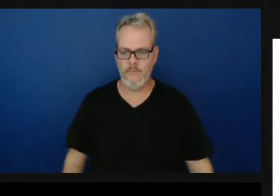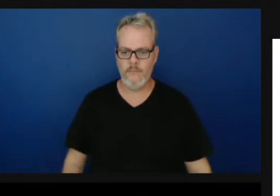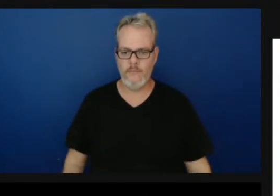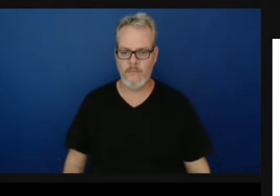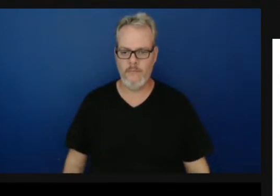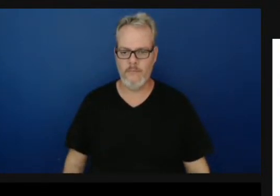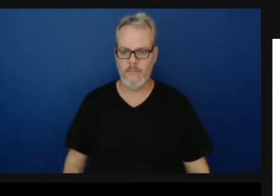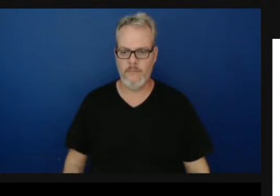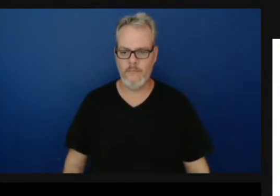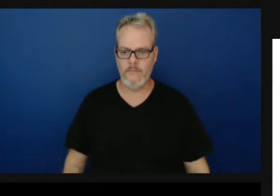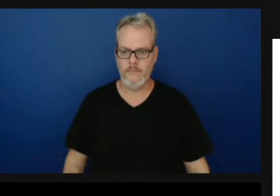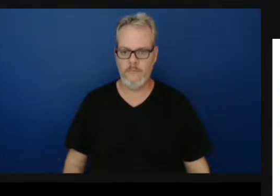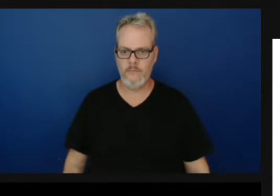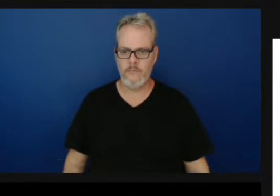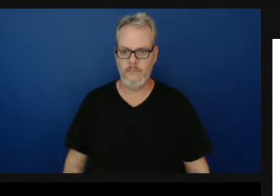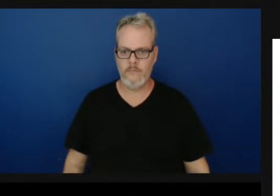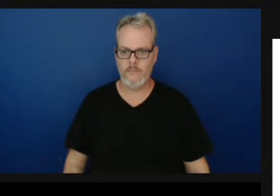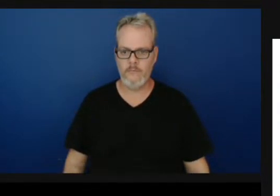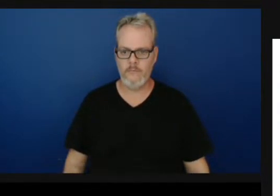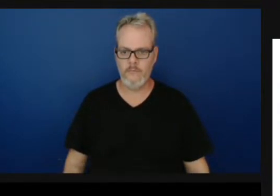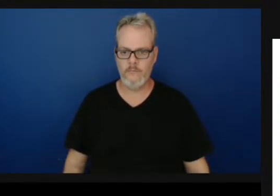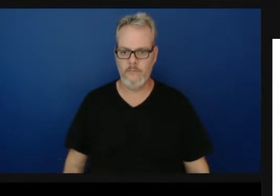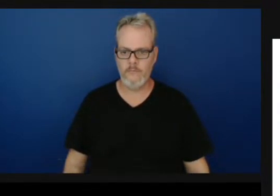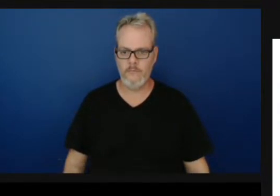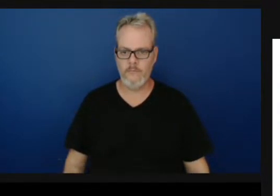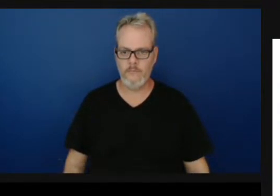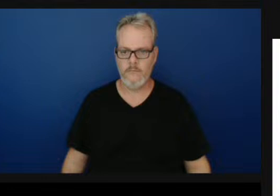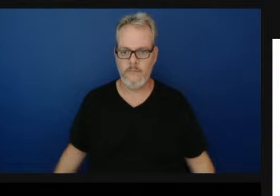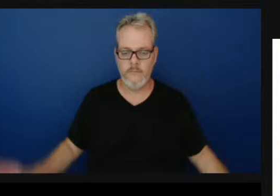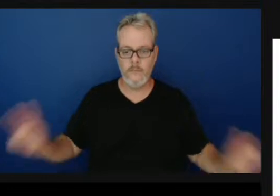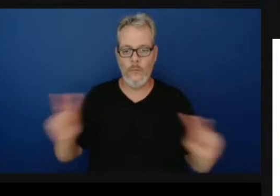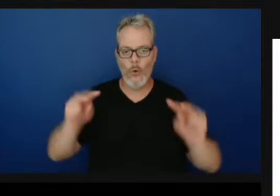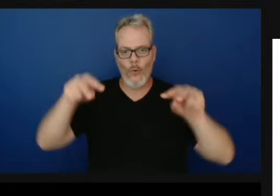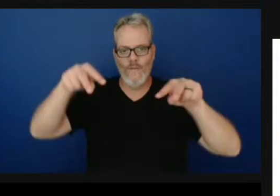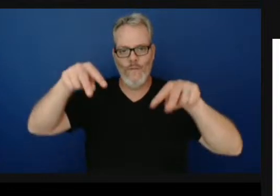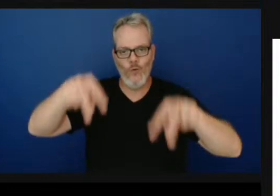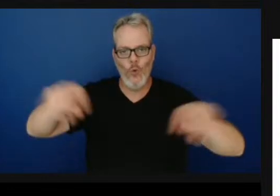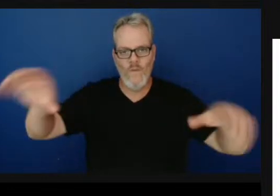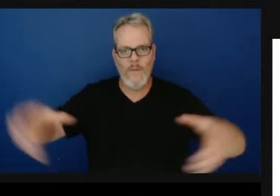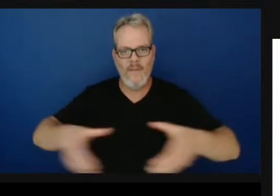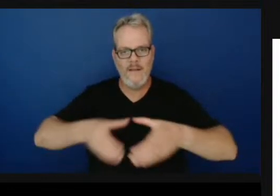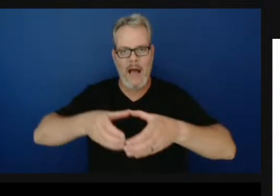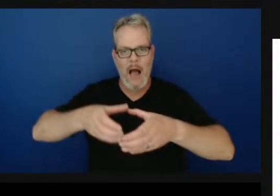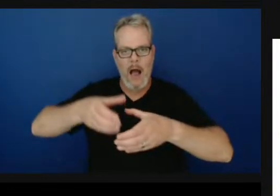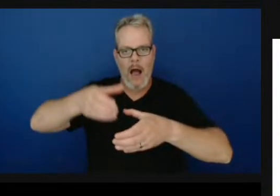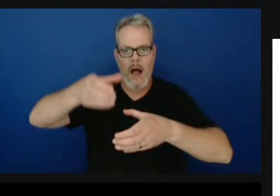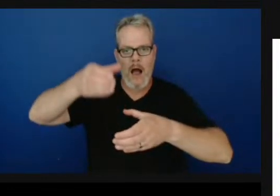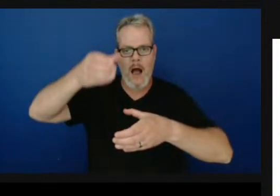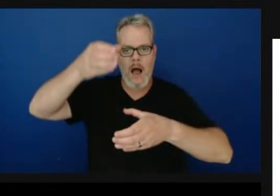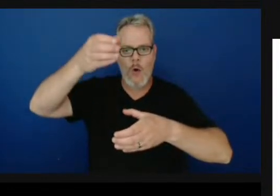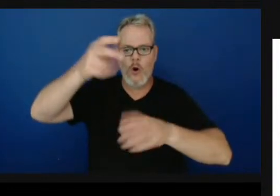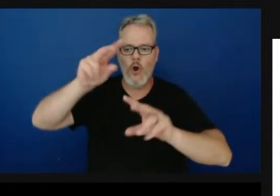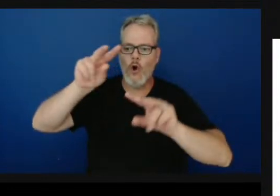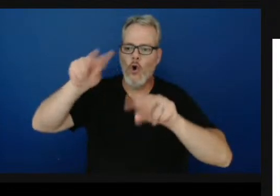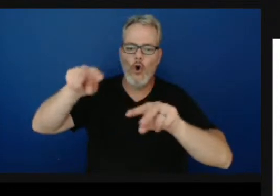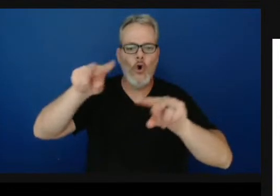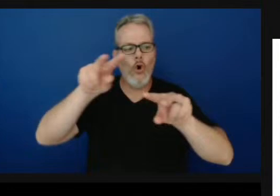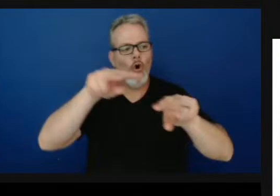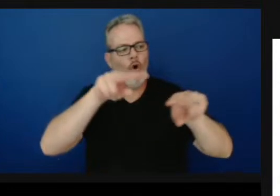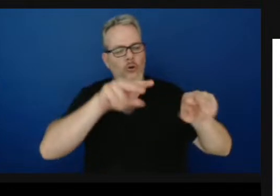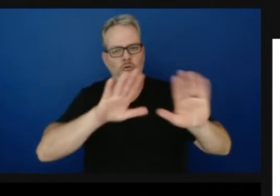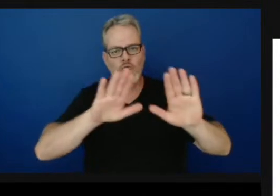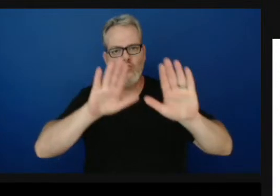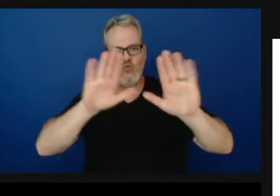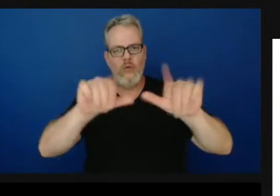Here's a view from the tower in 2018 during one of those collapses. This was a great location to look at both Kilauea and Mauna